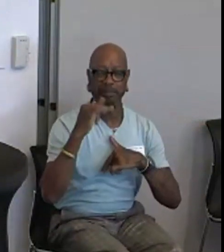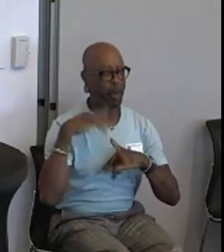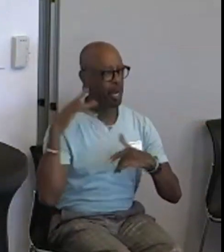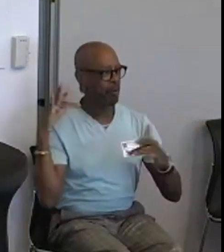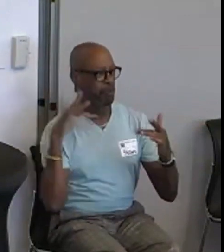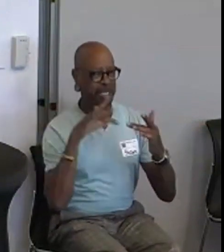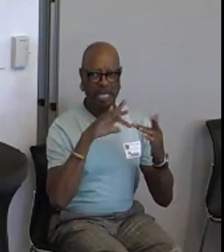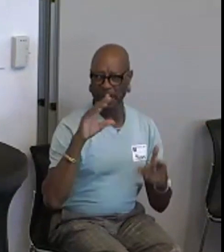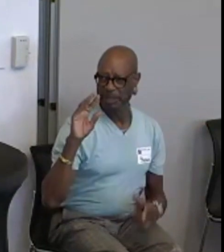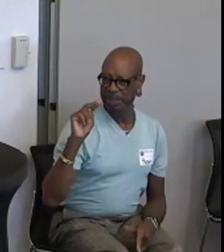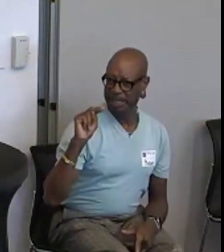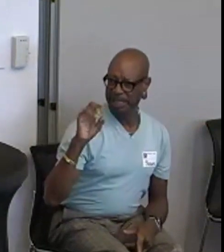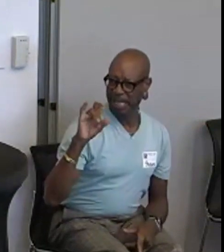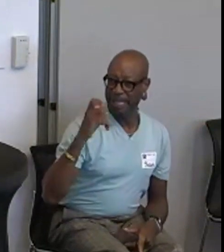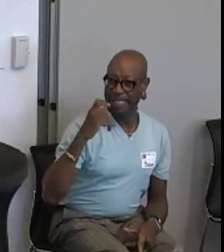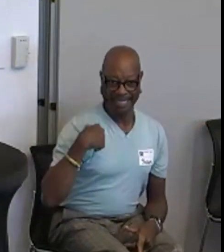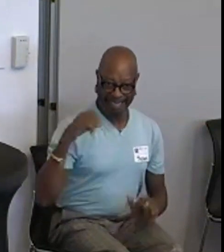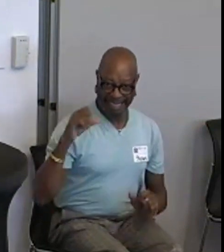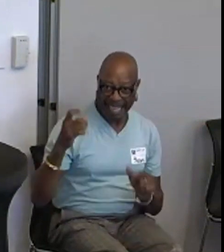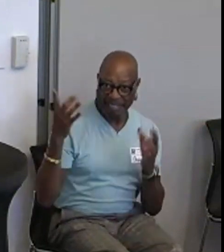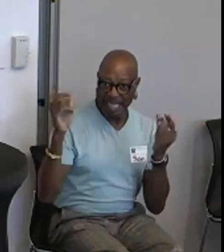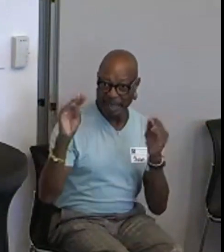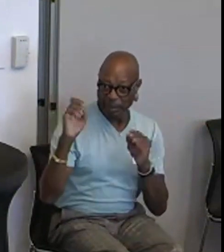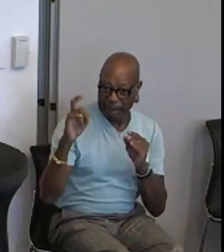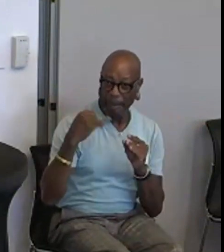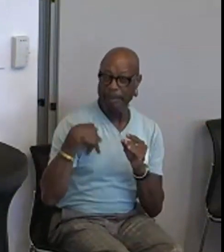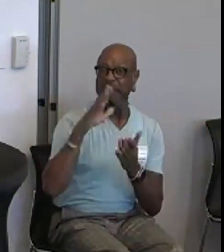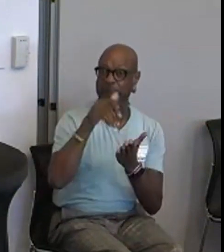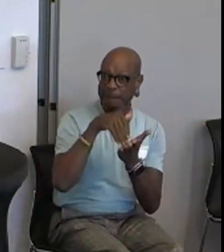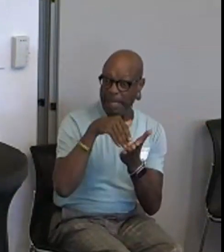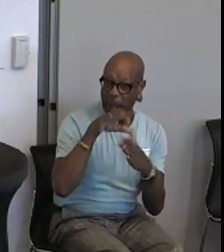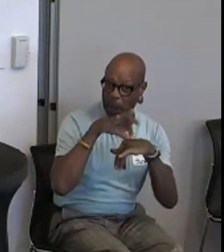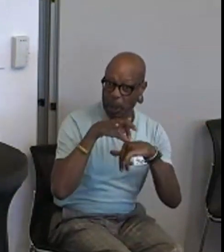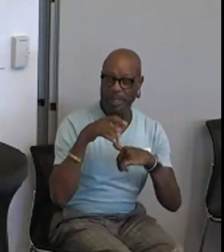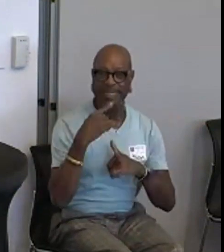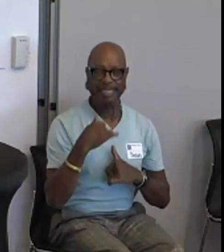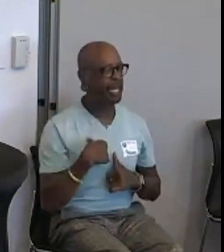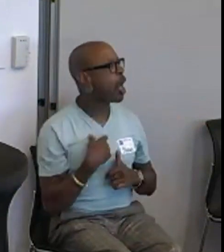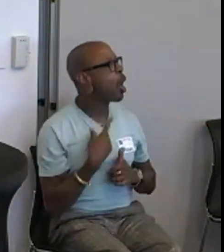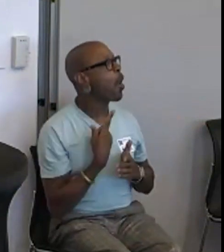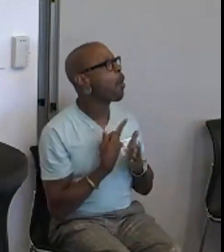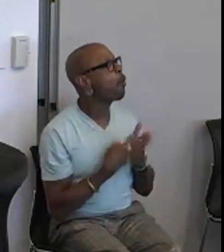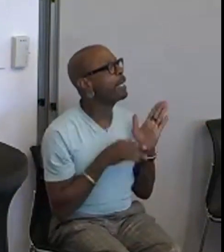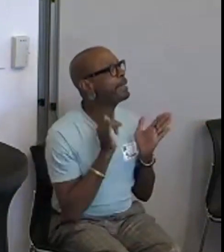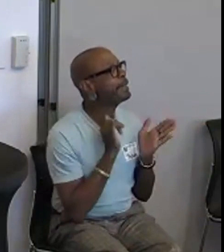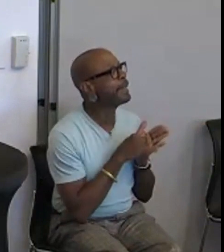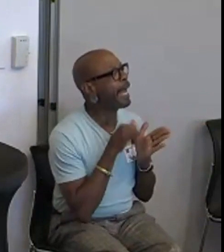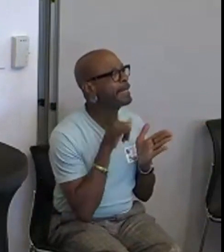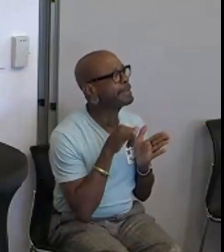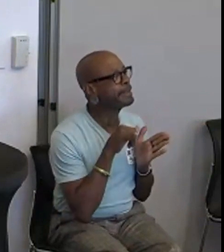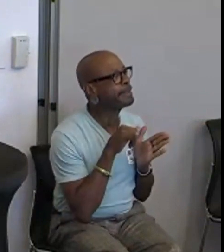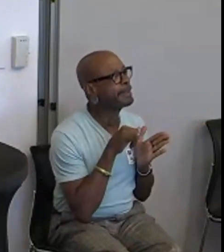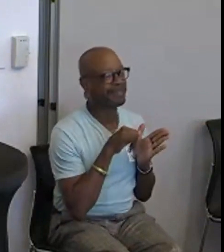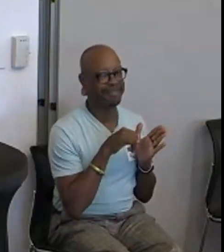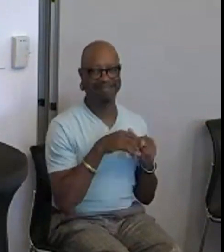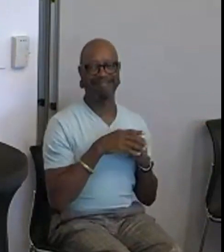said, could I have a tactile map of Middle Earth? And she was like, she kind of said, what's that?